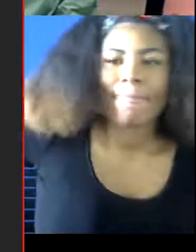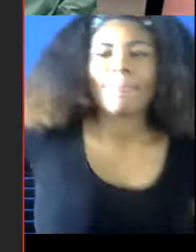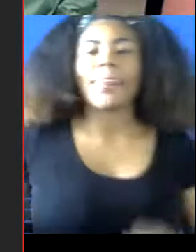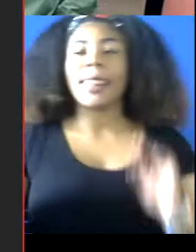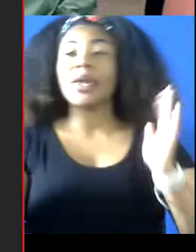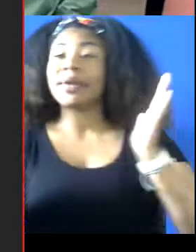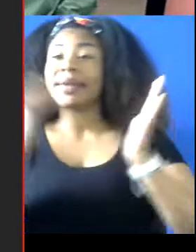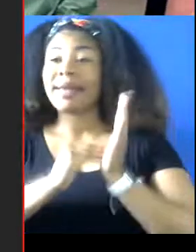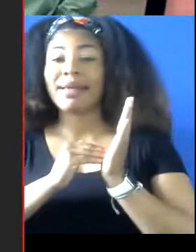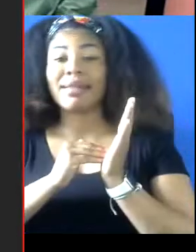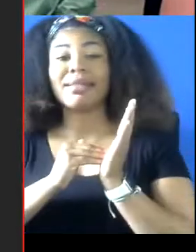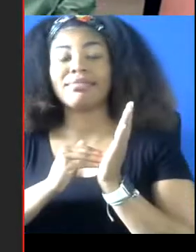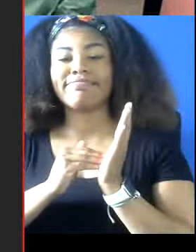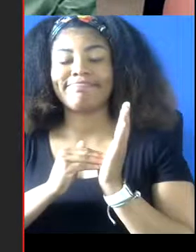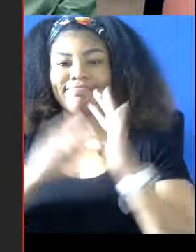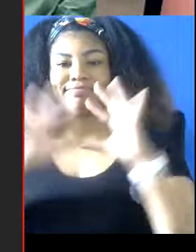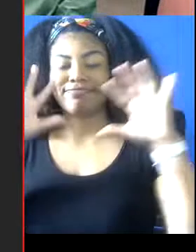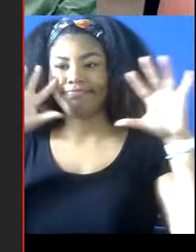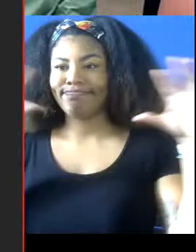this